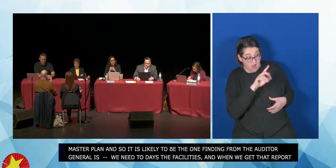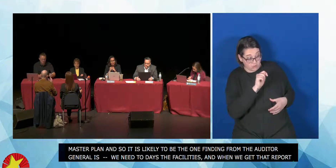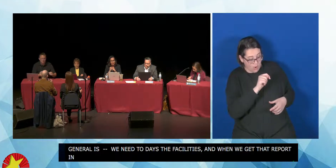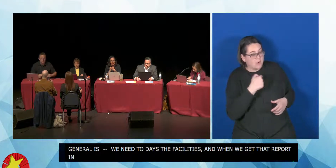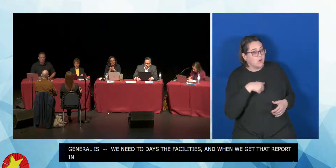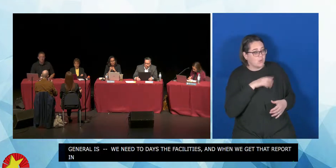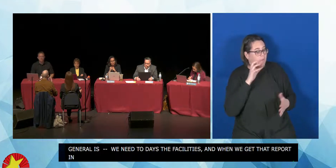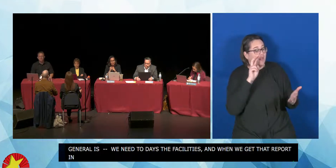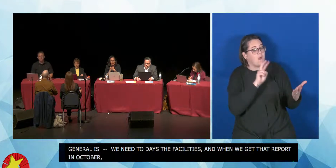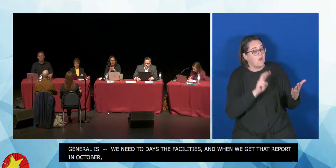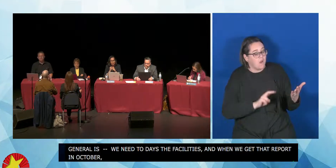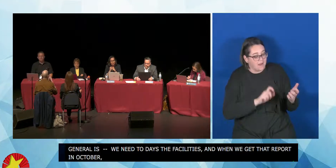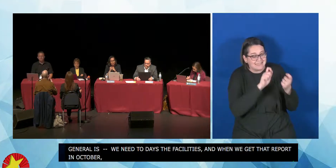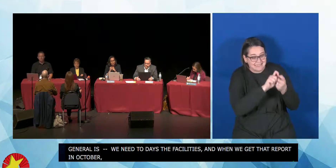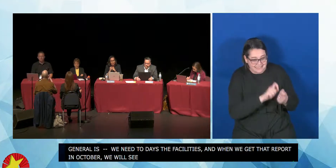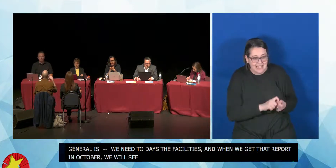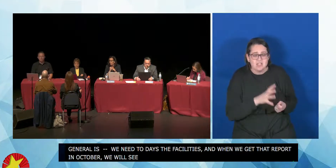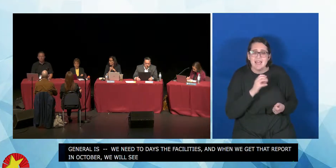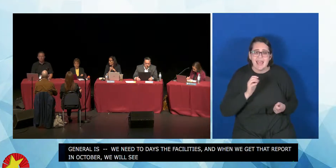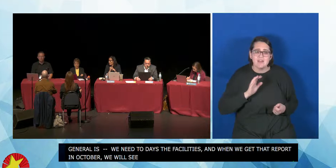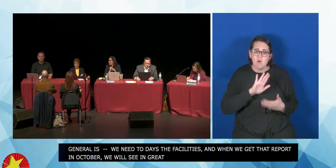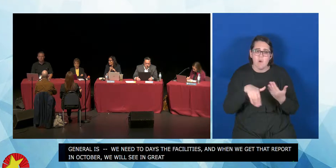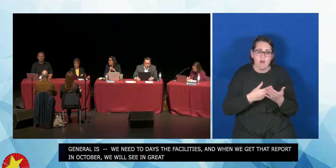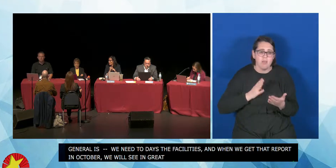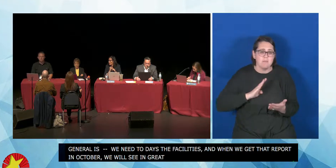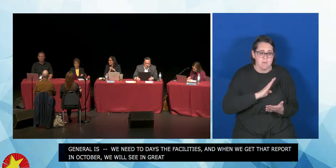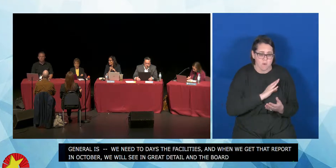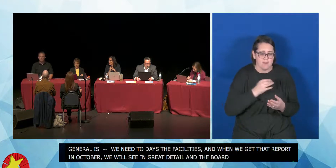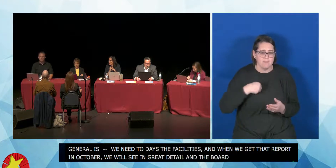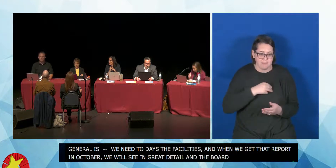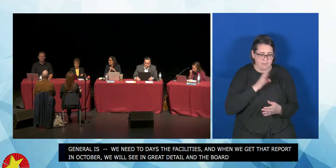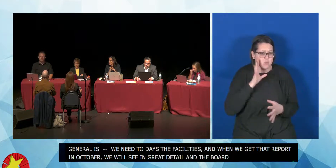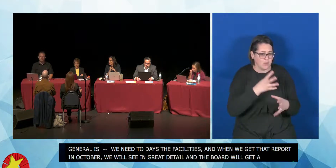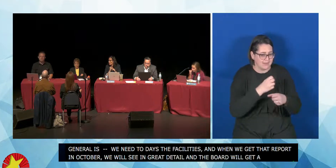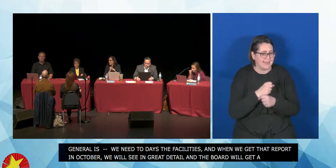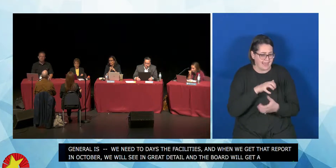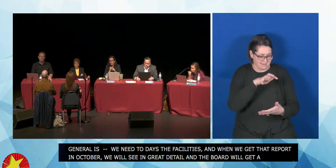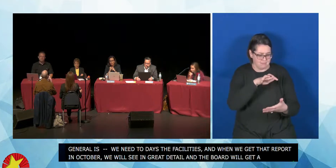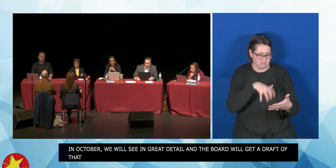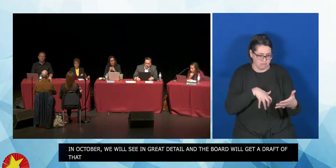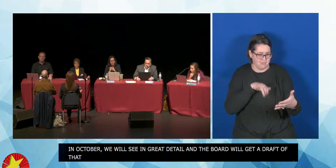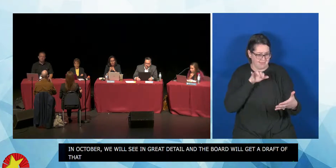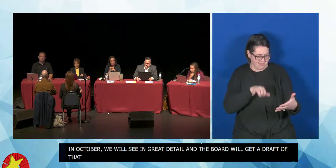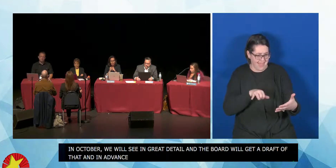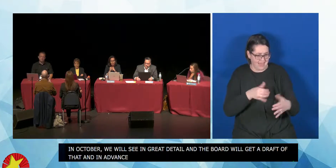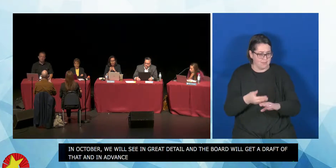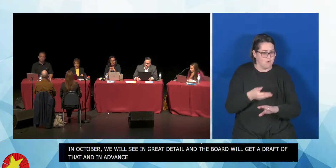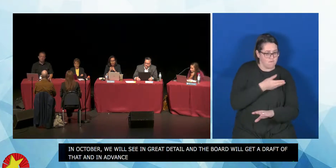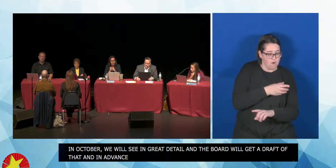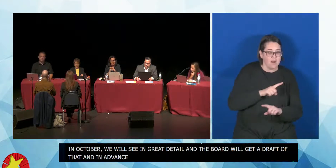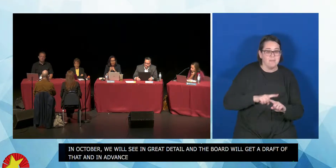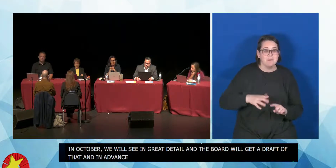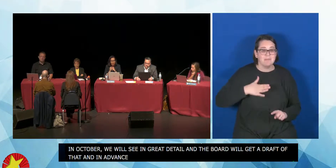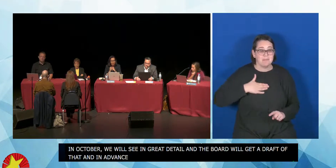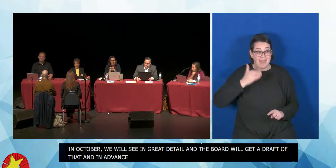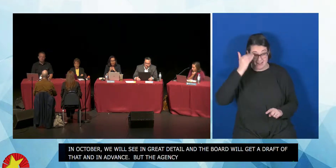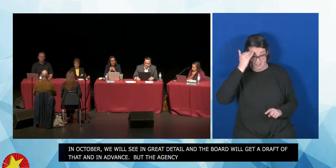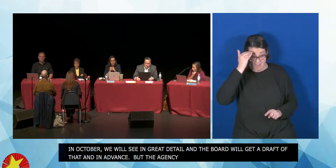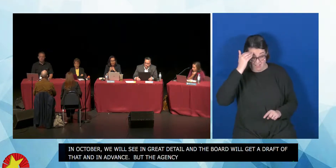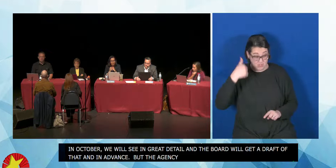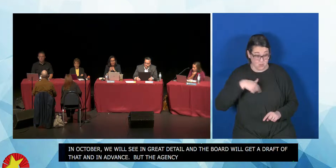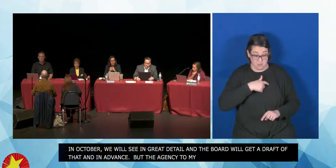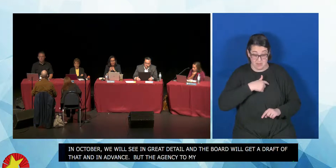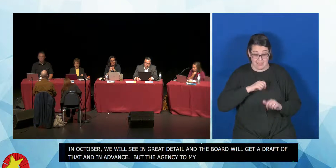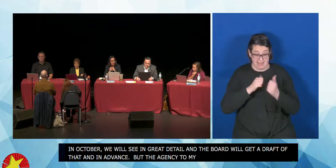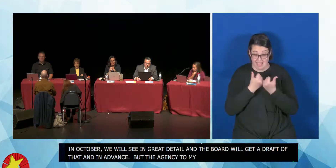great detail, and the board will get a draft of that in advance. The agency, to my knowledge, has not gotten a draft yet.